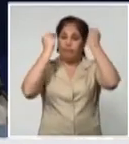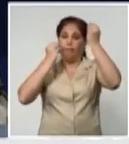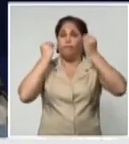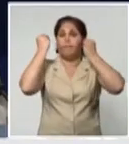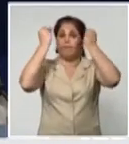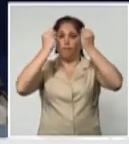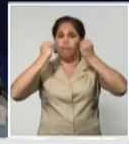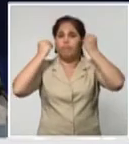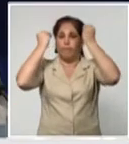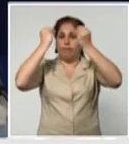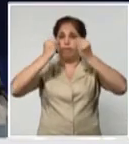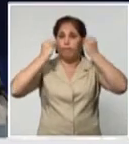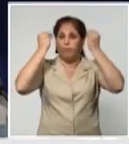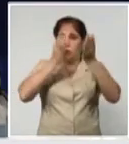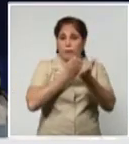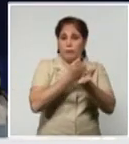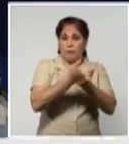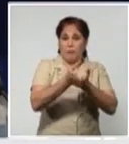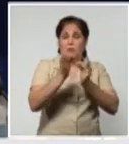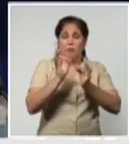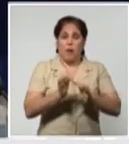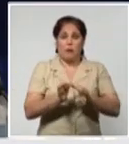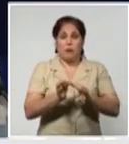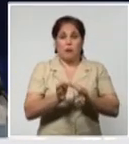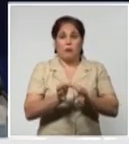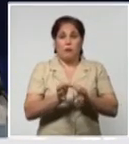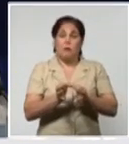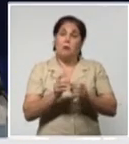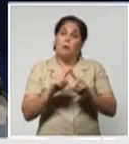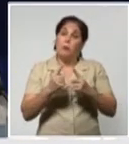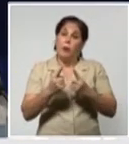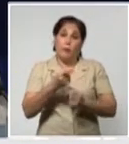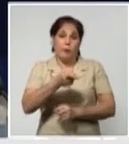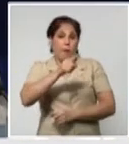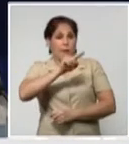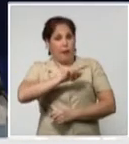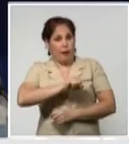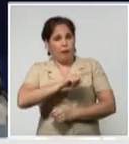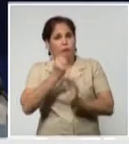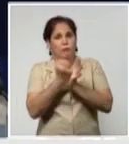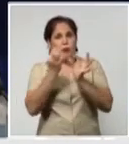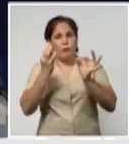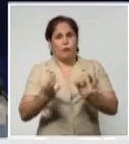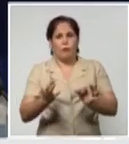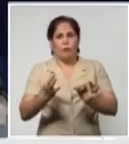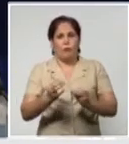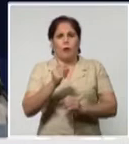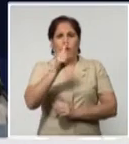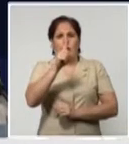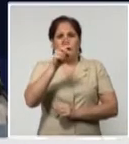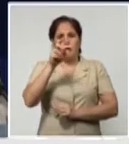has remained unchanged during several weeks, and yesterday